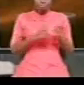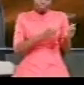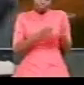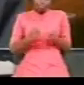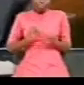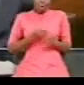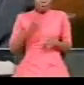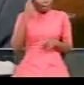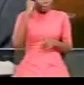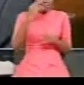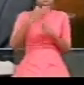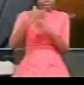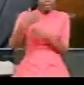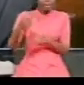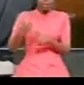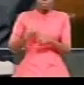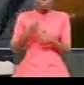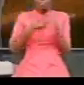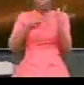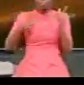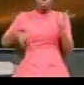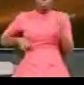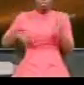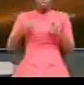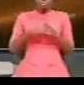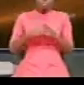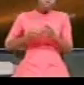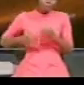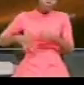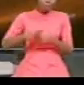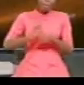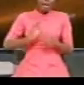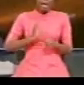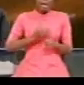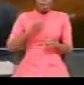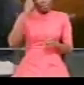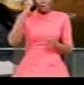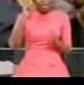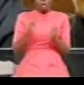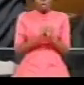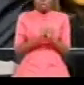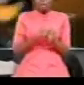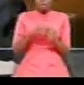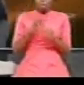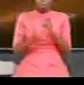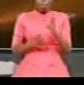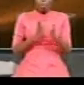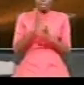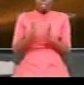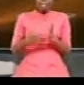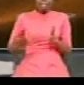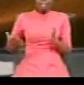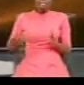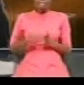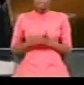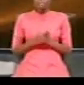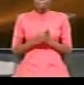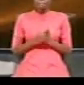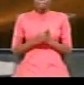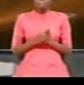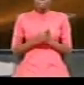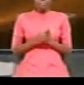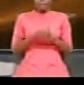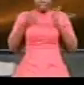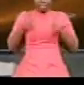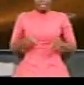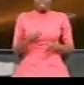away from the Lord, to preoccupy us with mundane things of this world, ephemeral